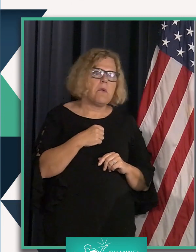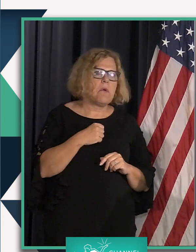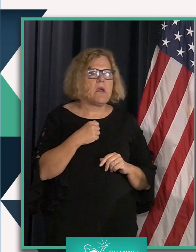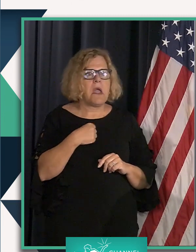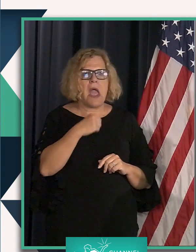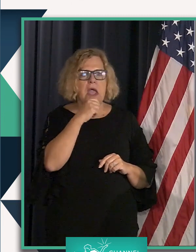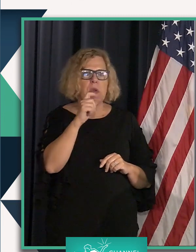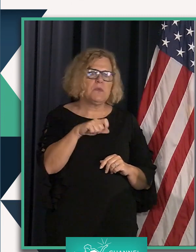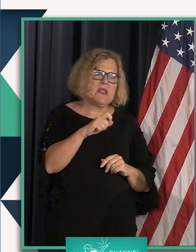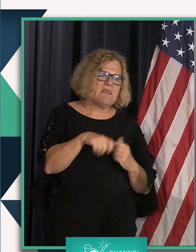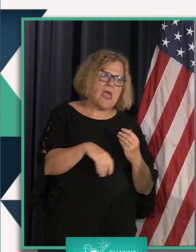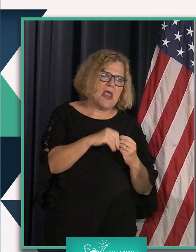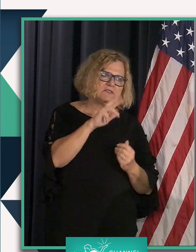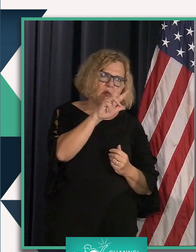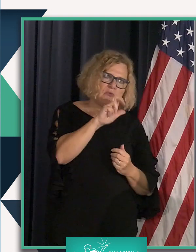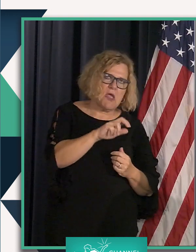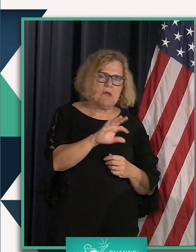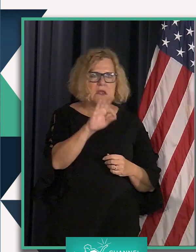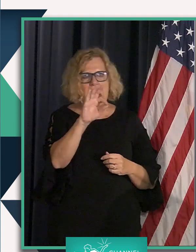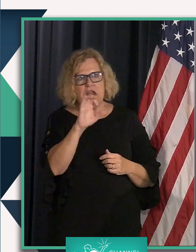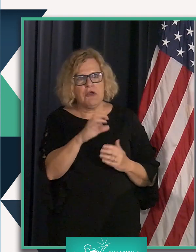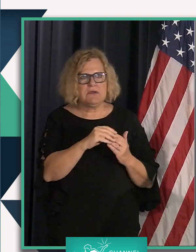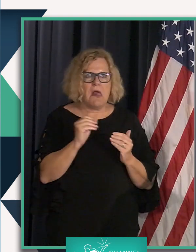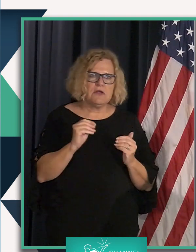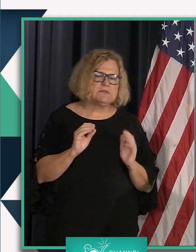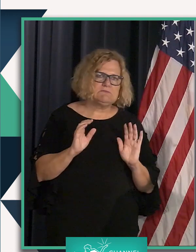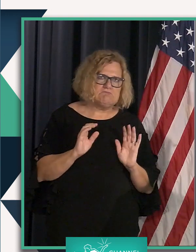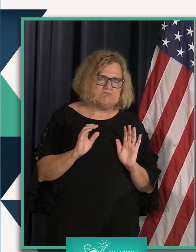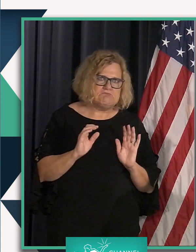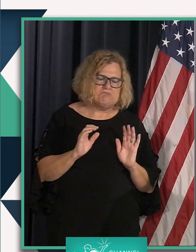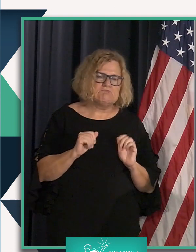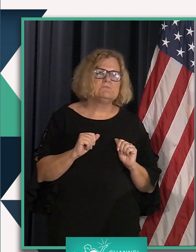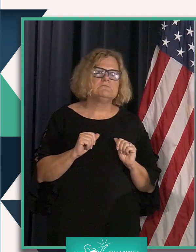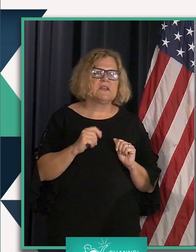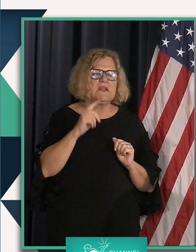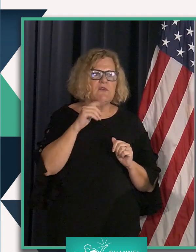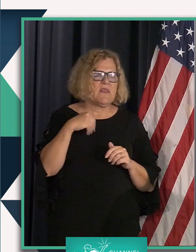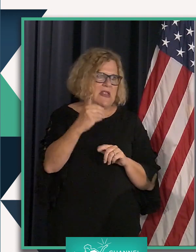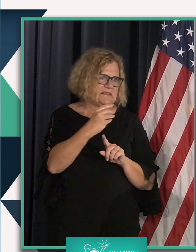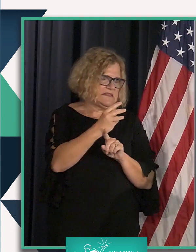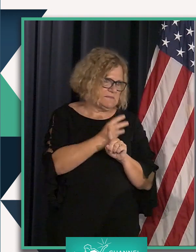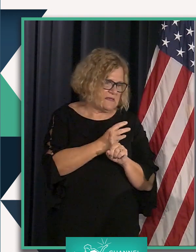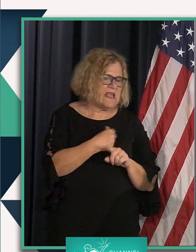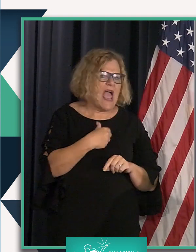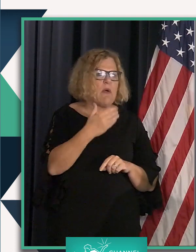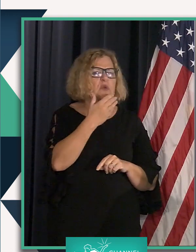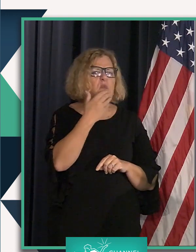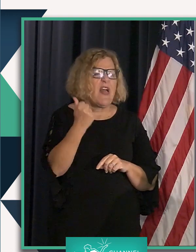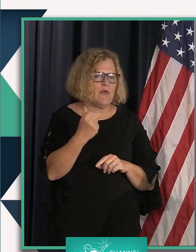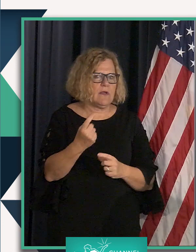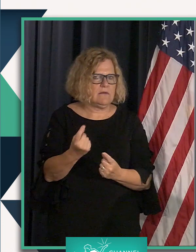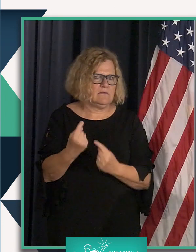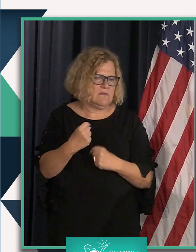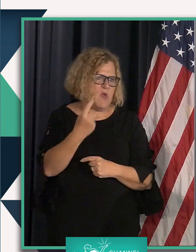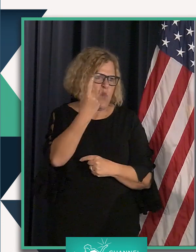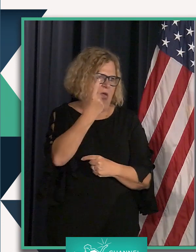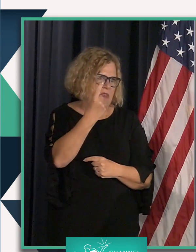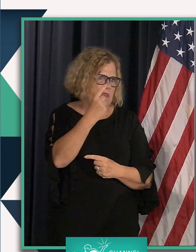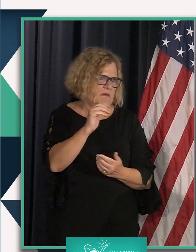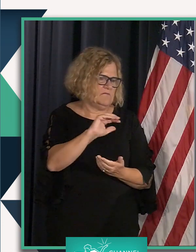don't need that additional 300 or 900, whatever it comes out to, for the next 6 months. I would rather get it in a lump